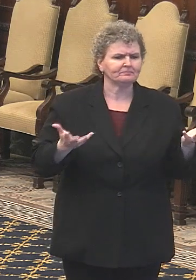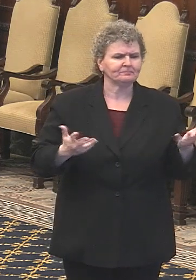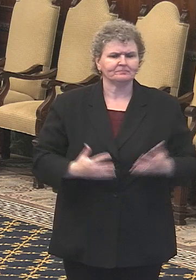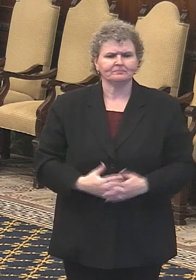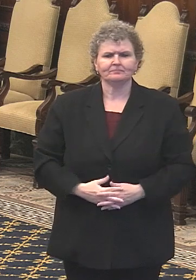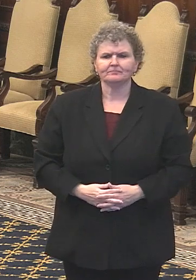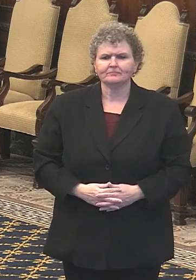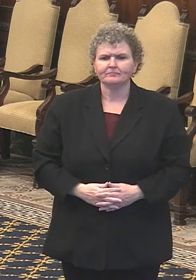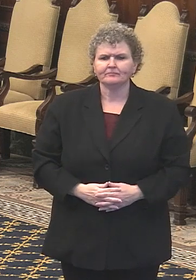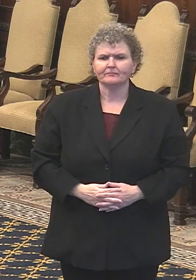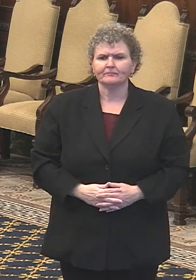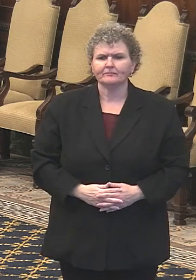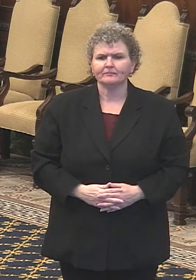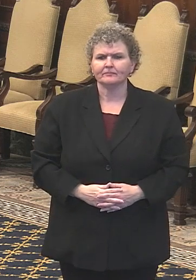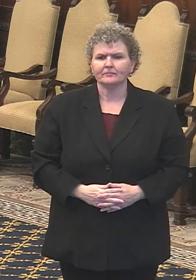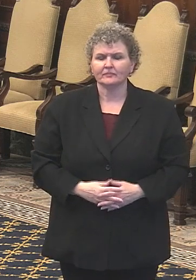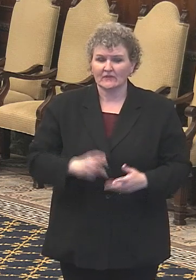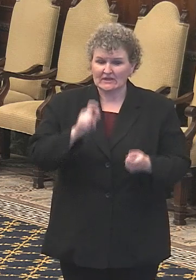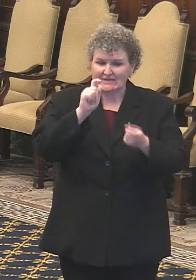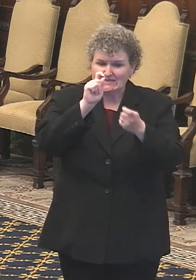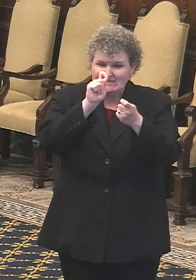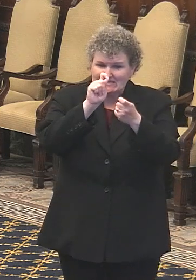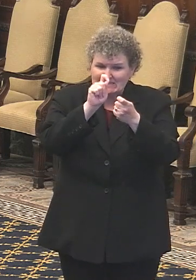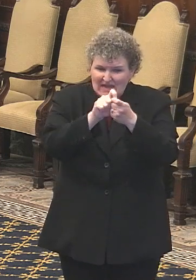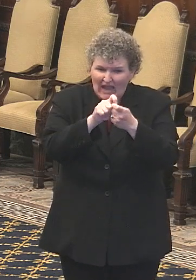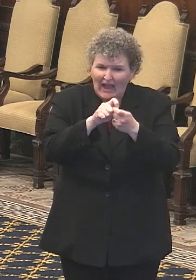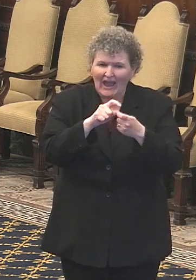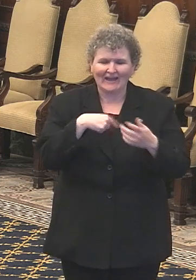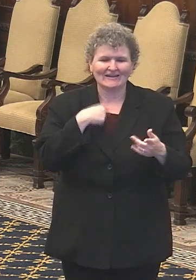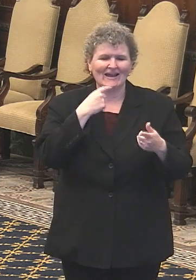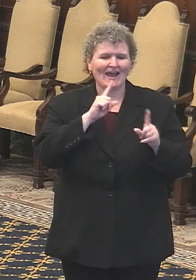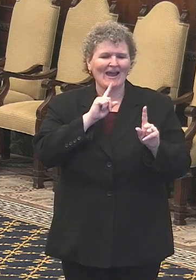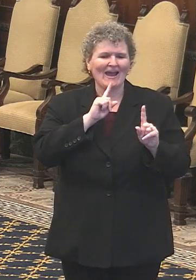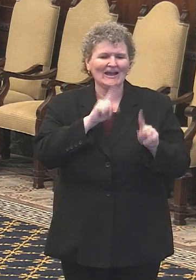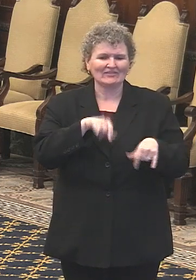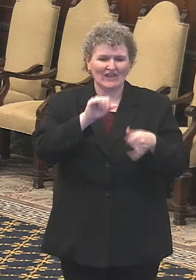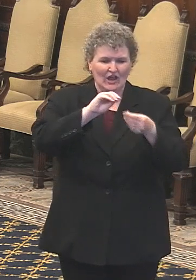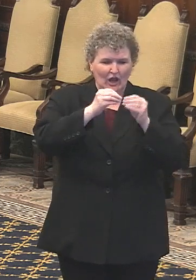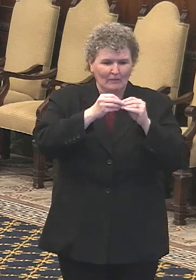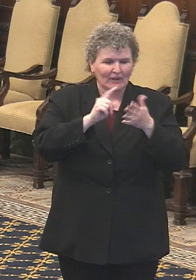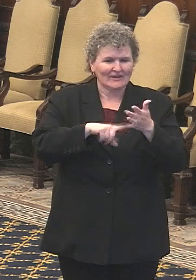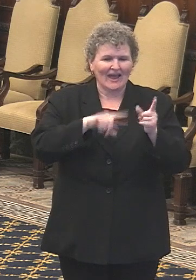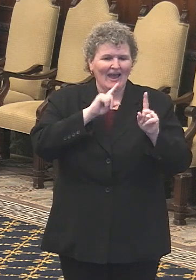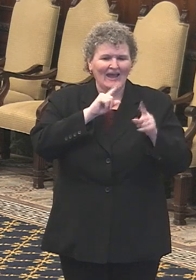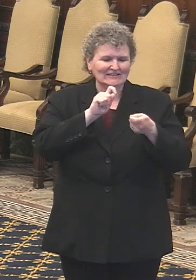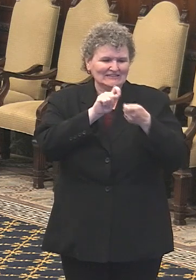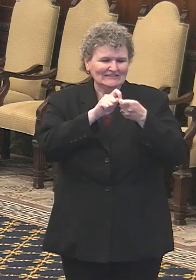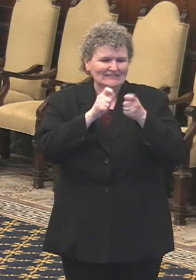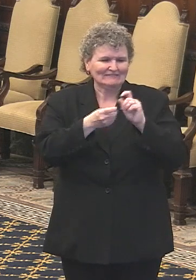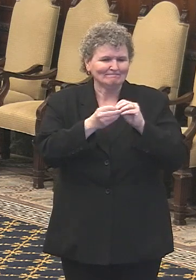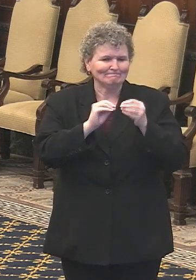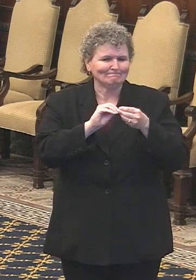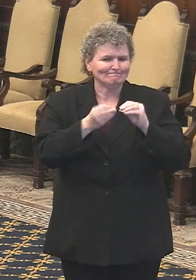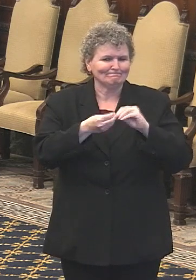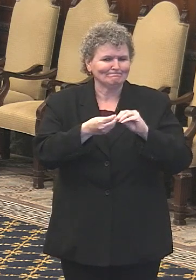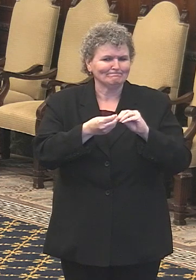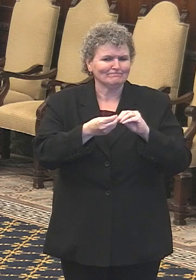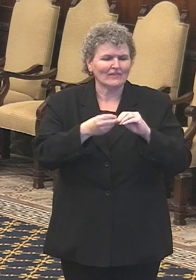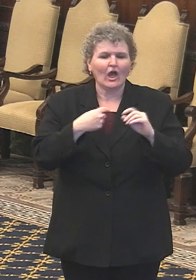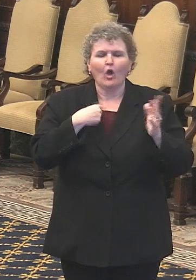at capacity? I can't give you a hard number because the data we have just isn't accurate enough to say that. I would say it's a minority of hospitals in the